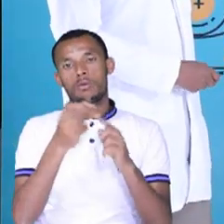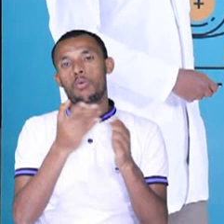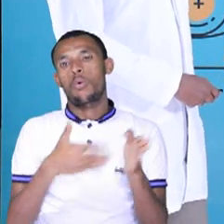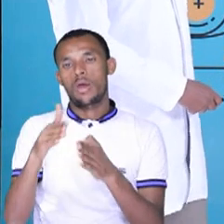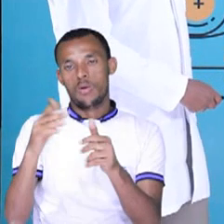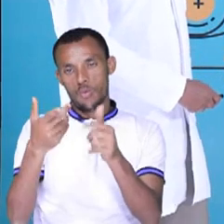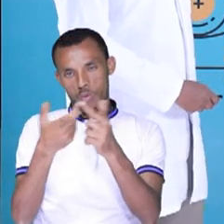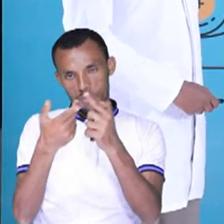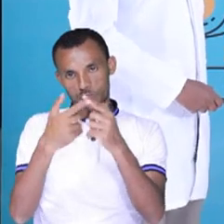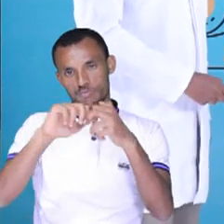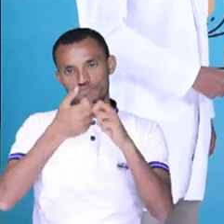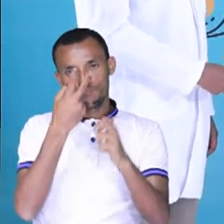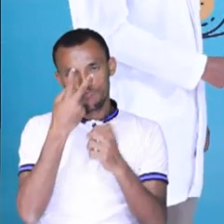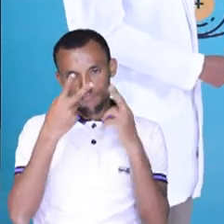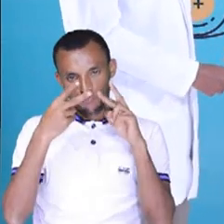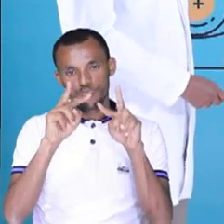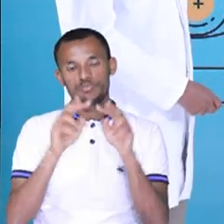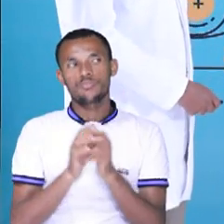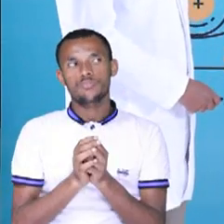Take the second problem.